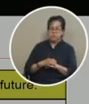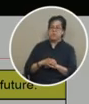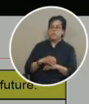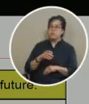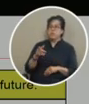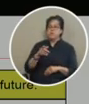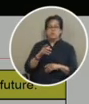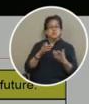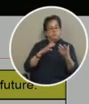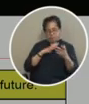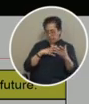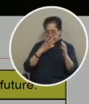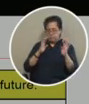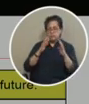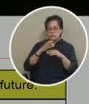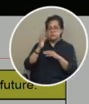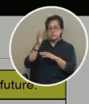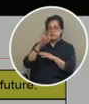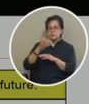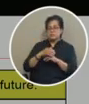And that concludes our slides, sir.